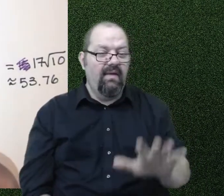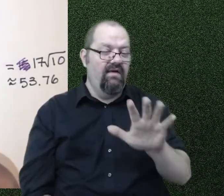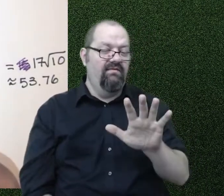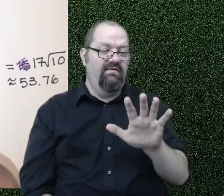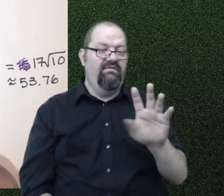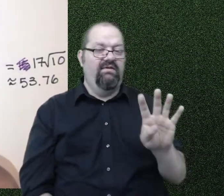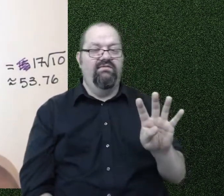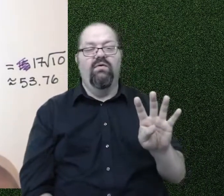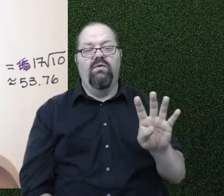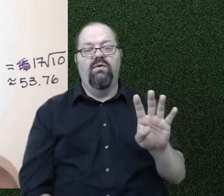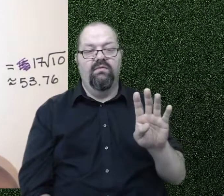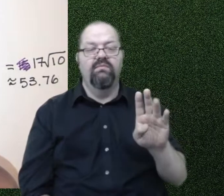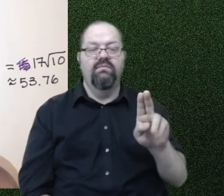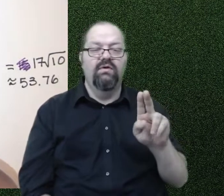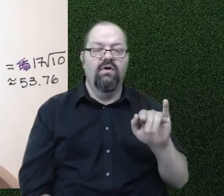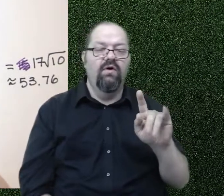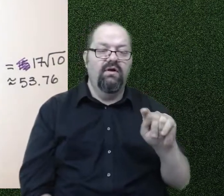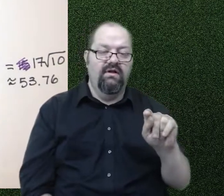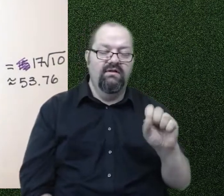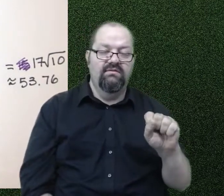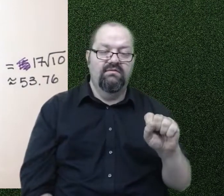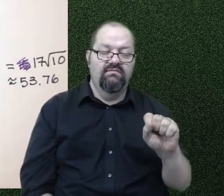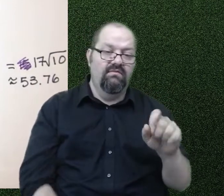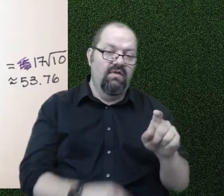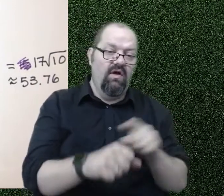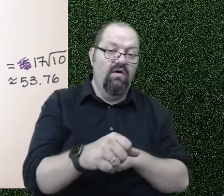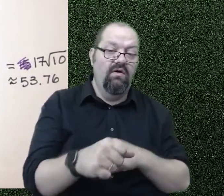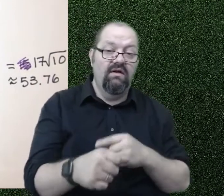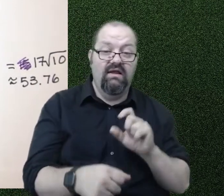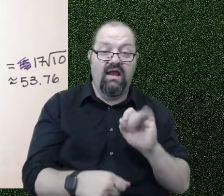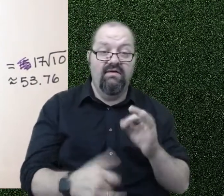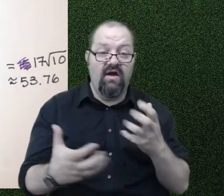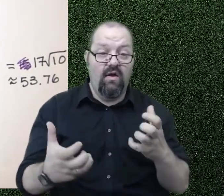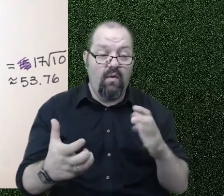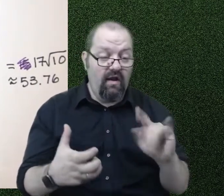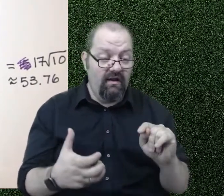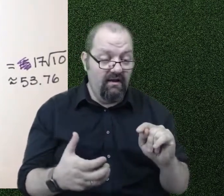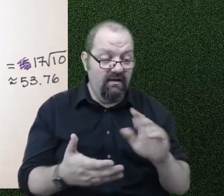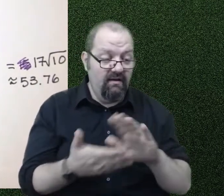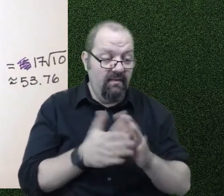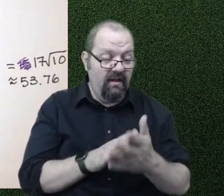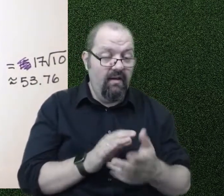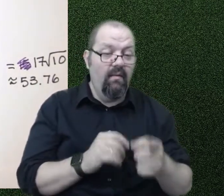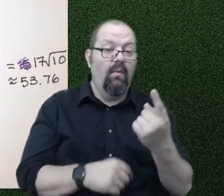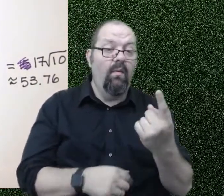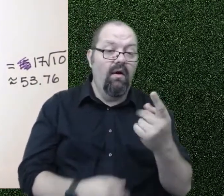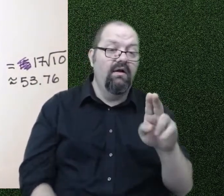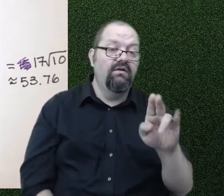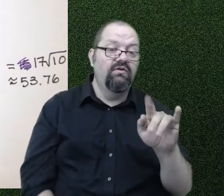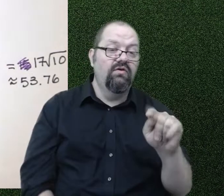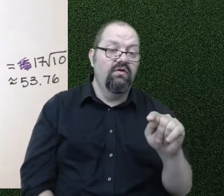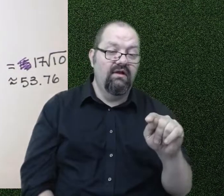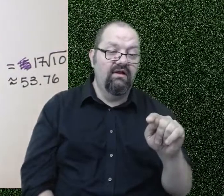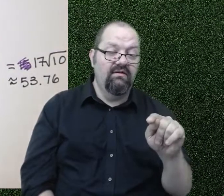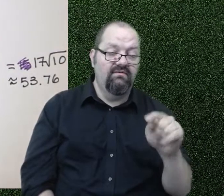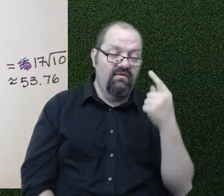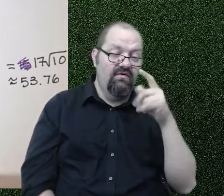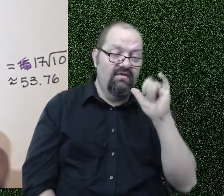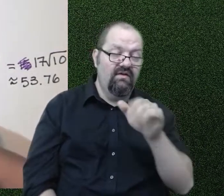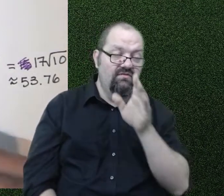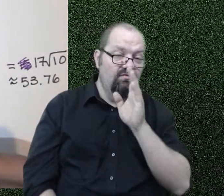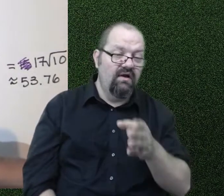long. If I want it to be 1 unit long, if I want the little vector down here, it only goes 1 unit in that